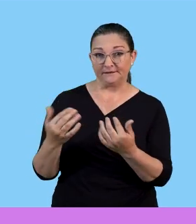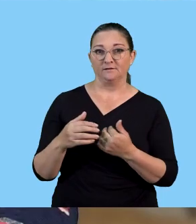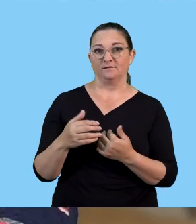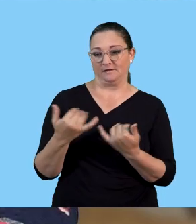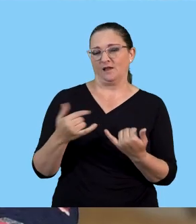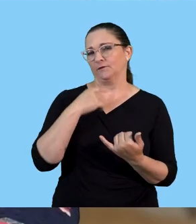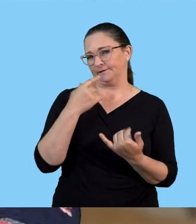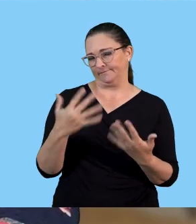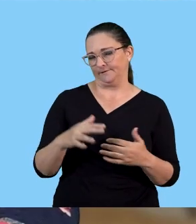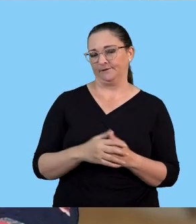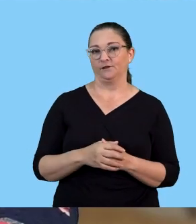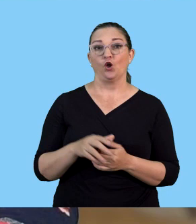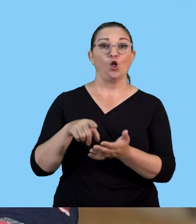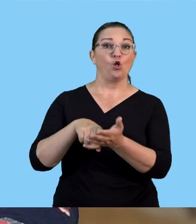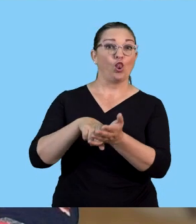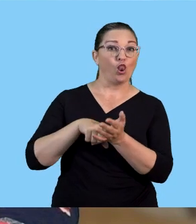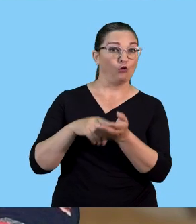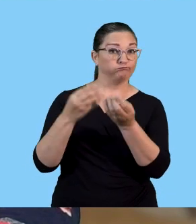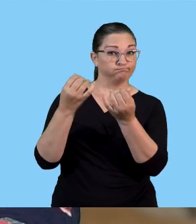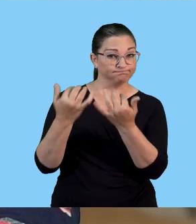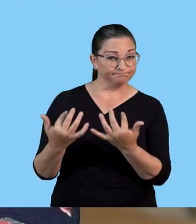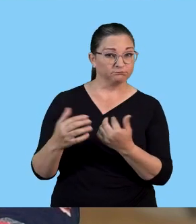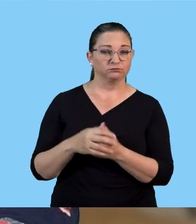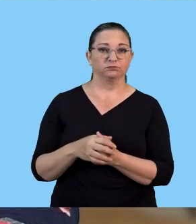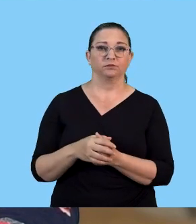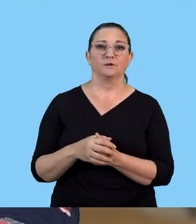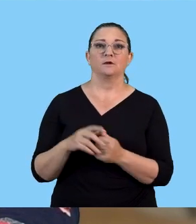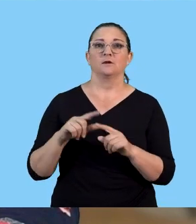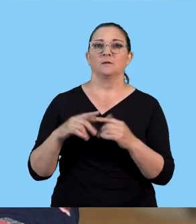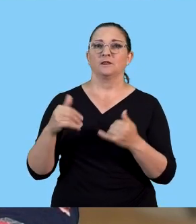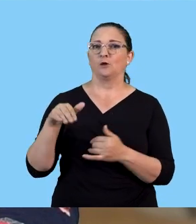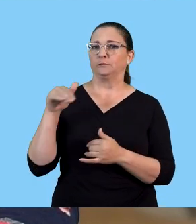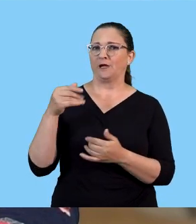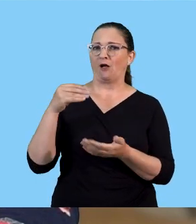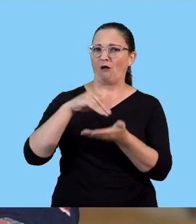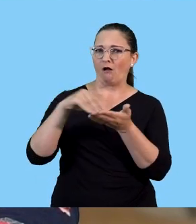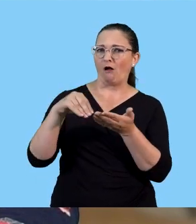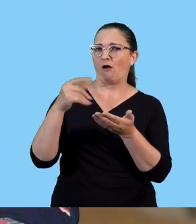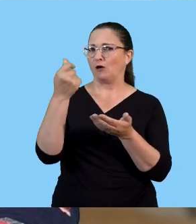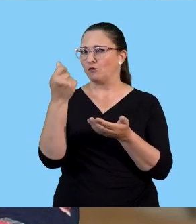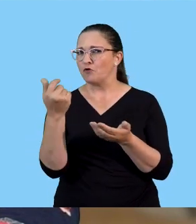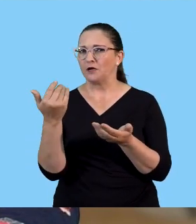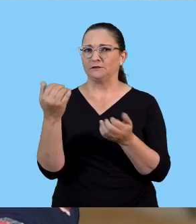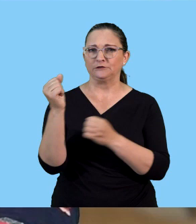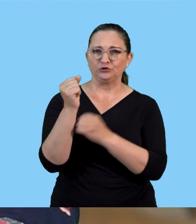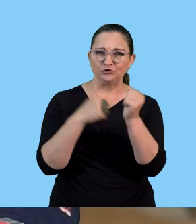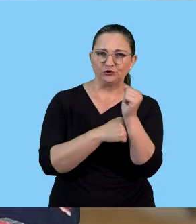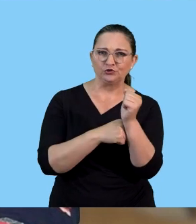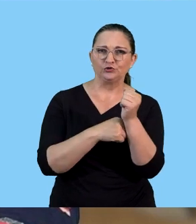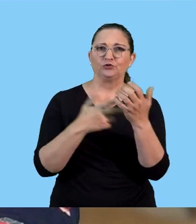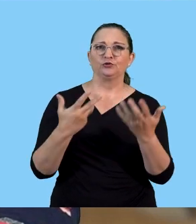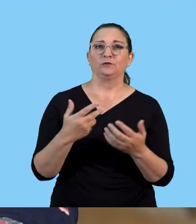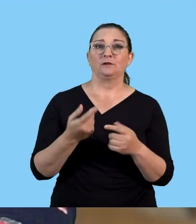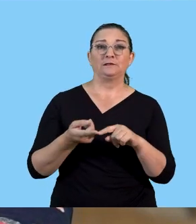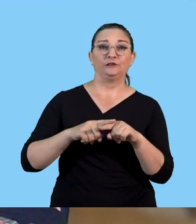include bank statements, I just spoke about it, loan account statements, bank cost price structures, and also